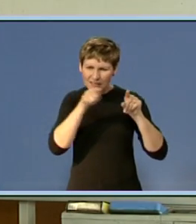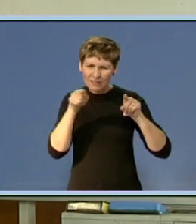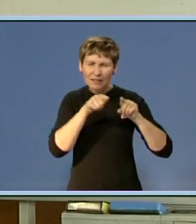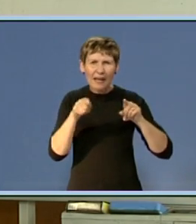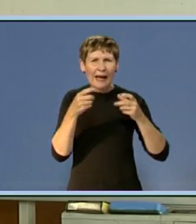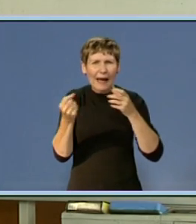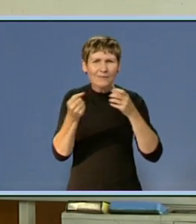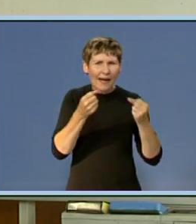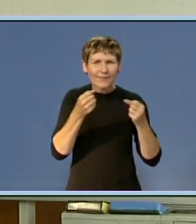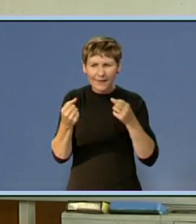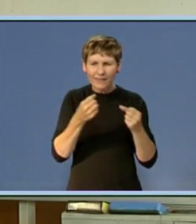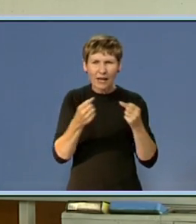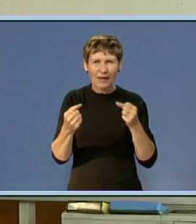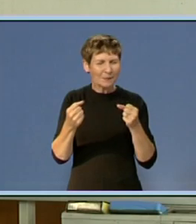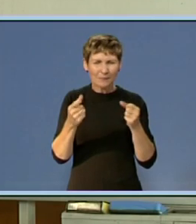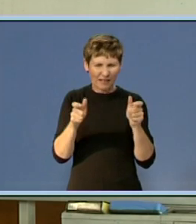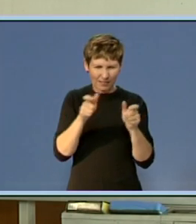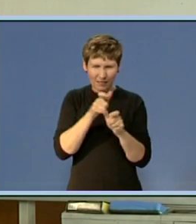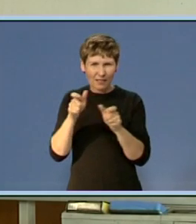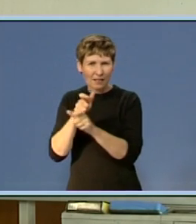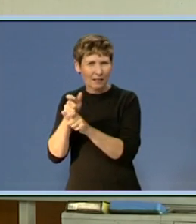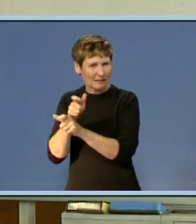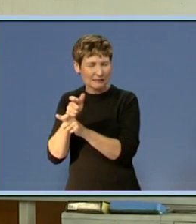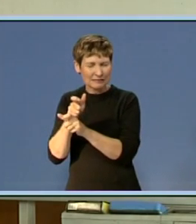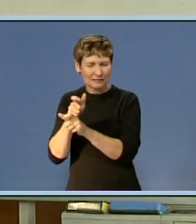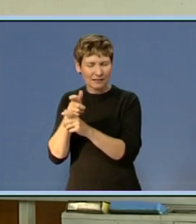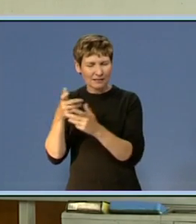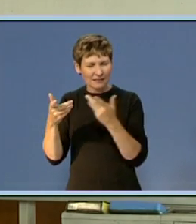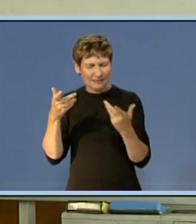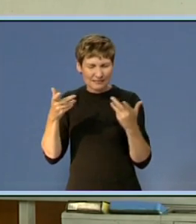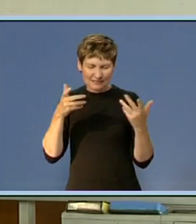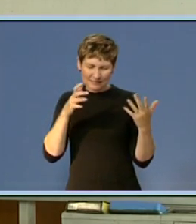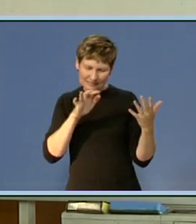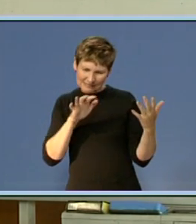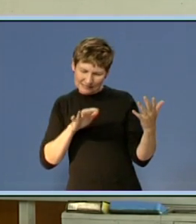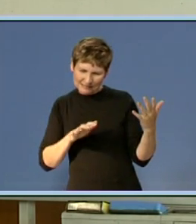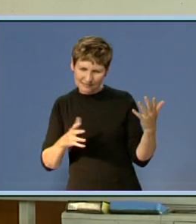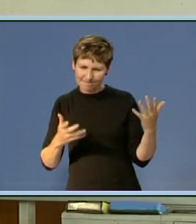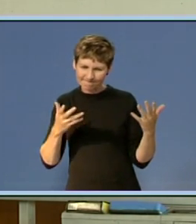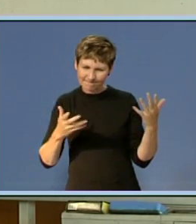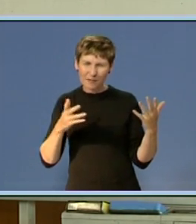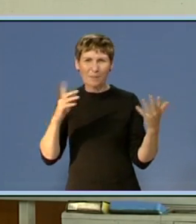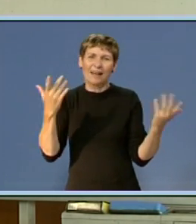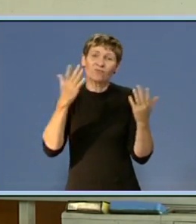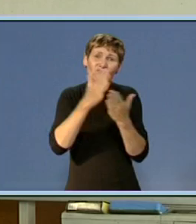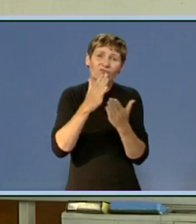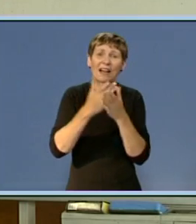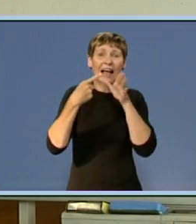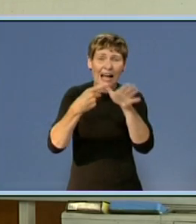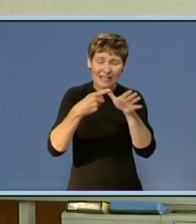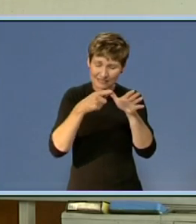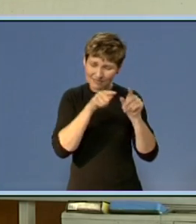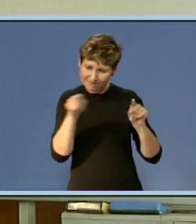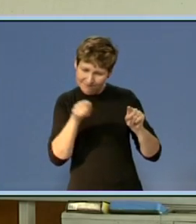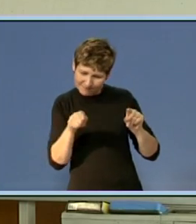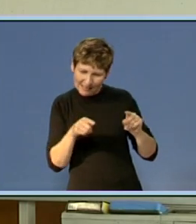they were point that they were trying to make, but certainly it didn't read well. But as I said,